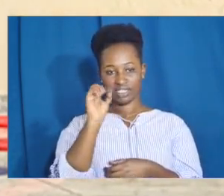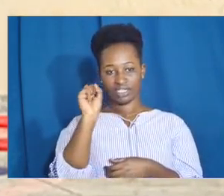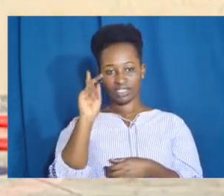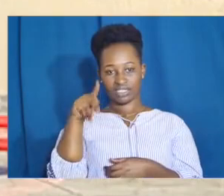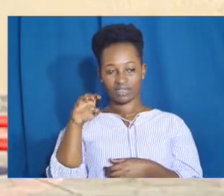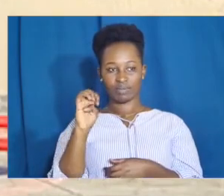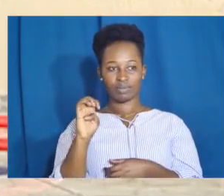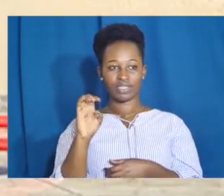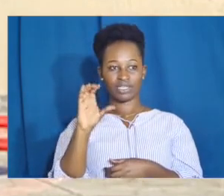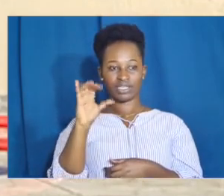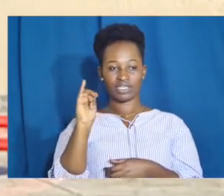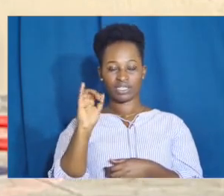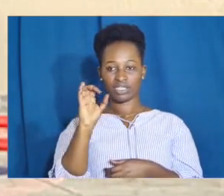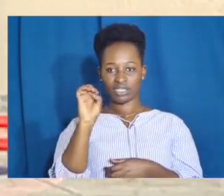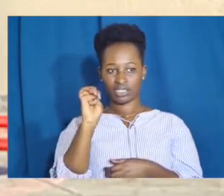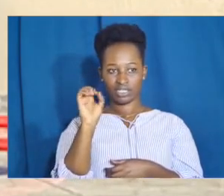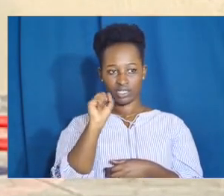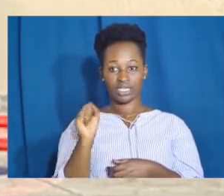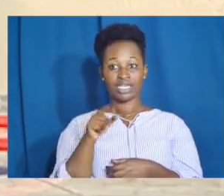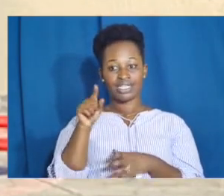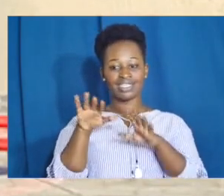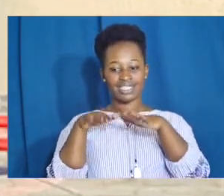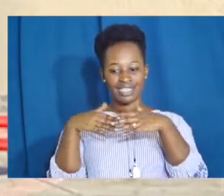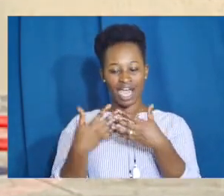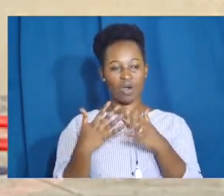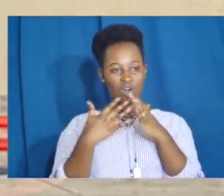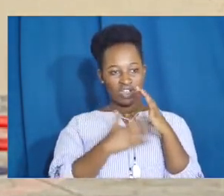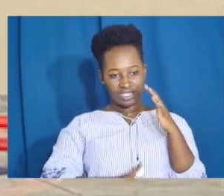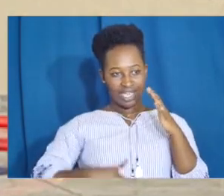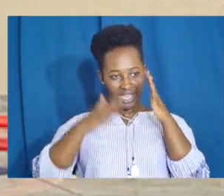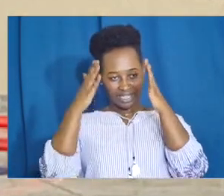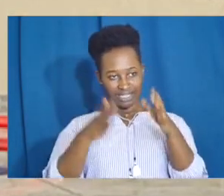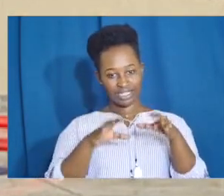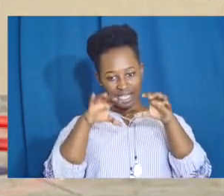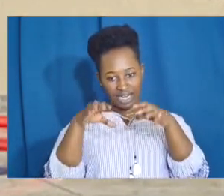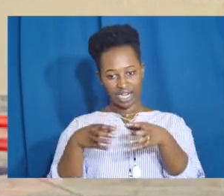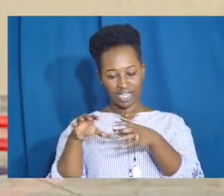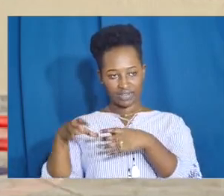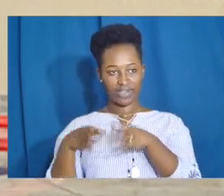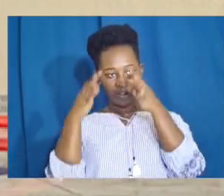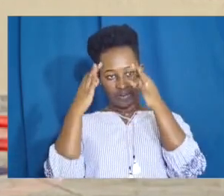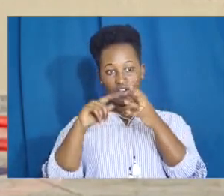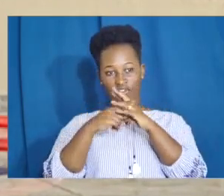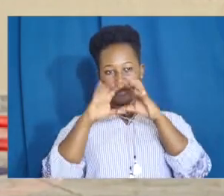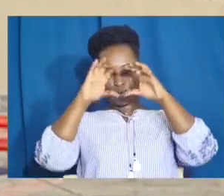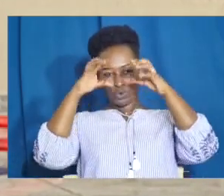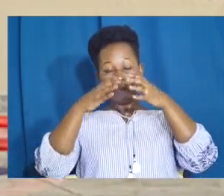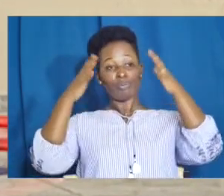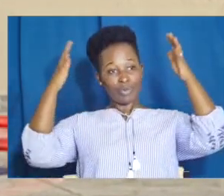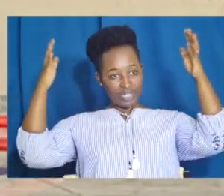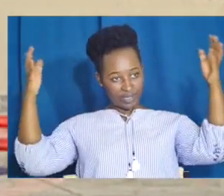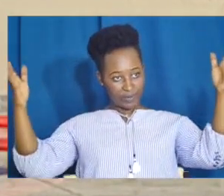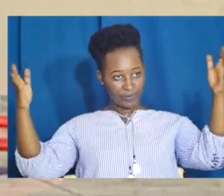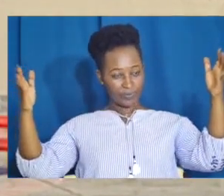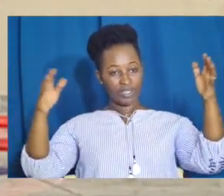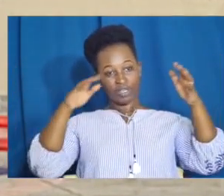This is how scientists classify organisms. From the biggest group, which is the kingdom,